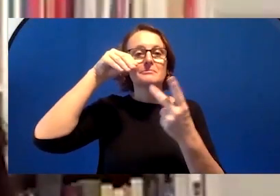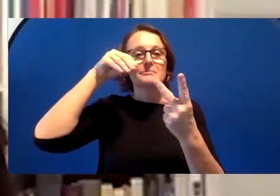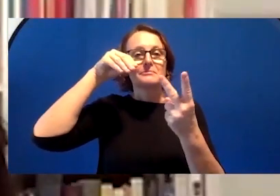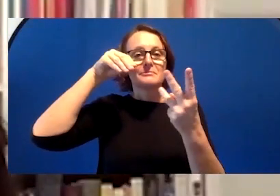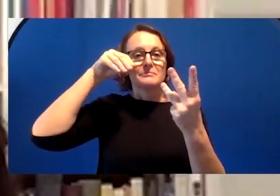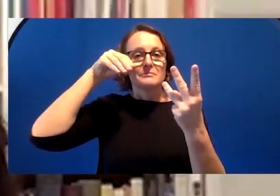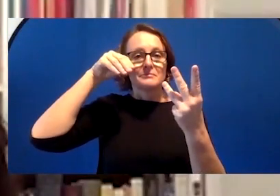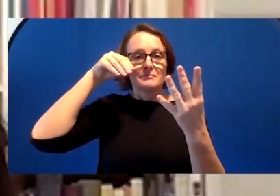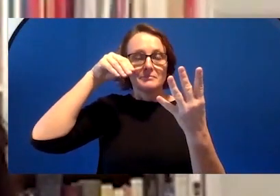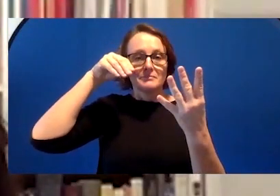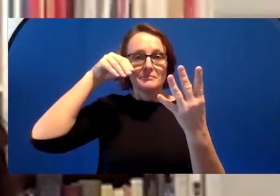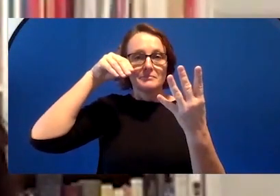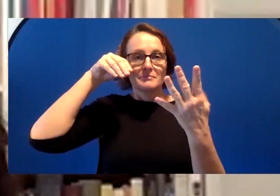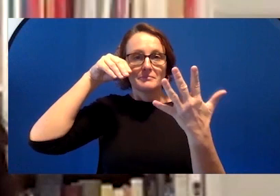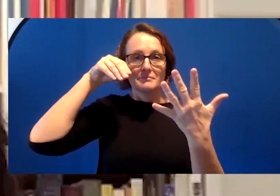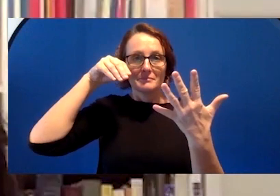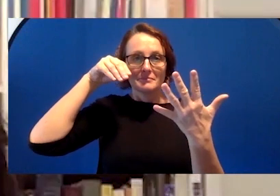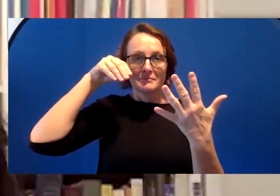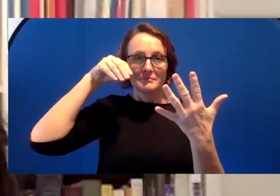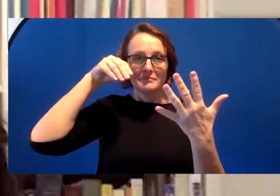3, 4.